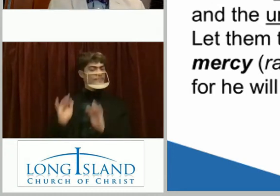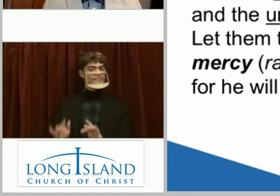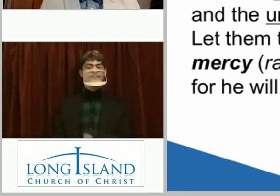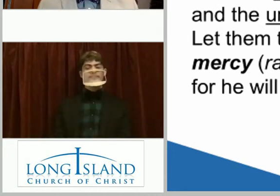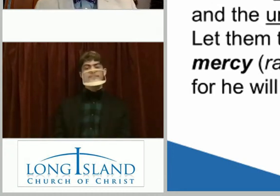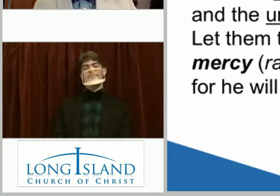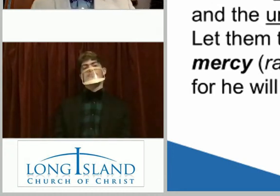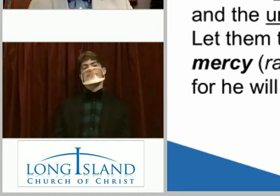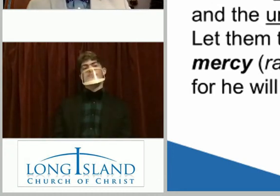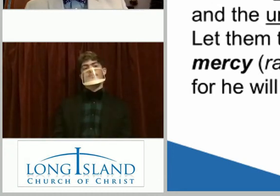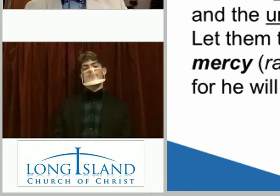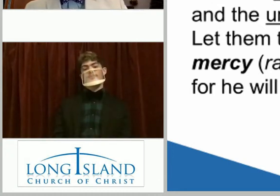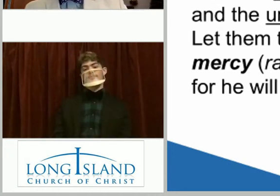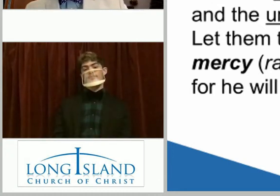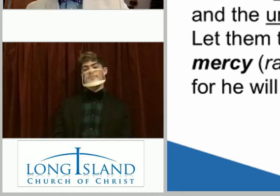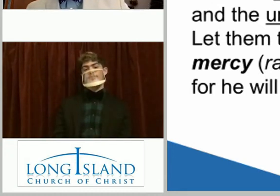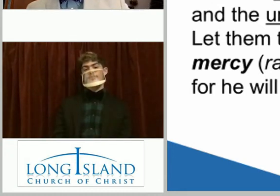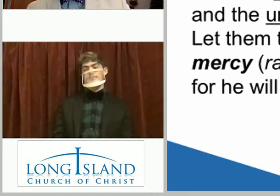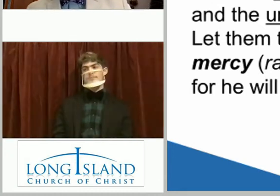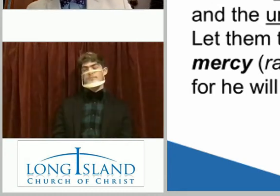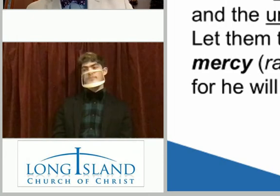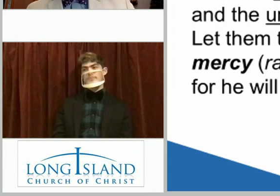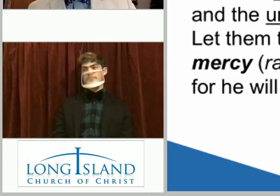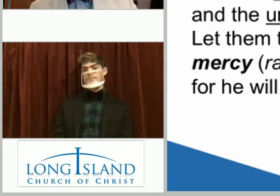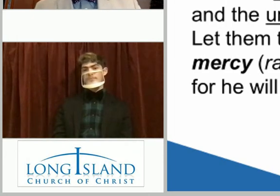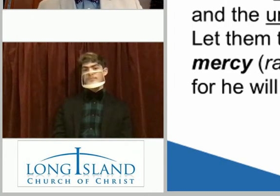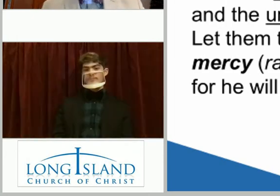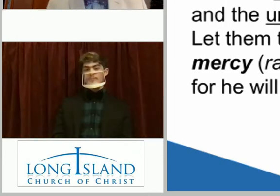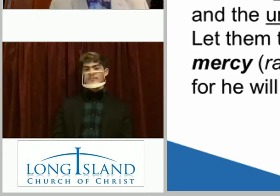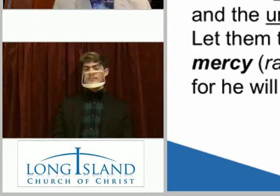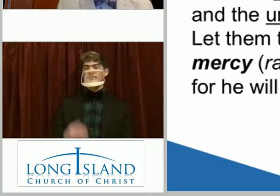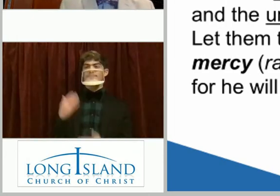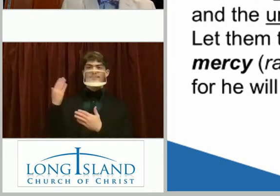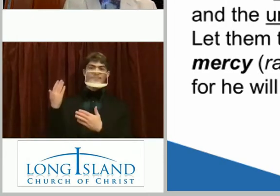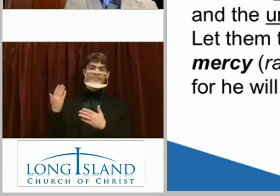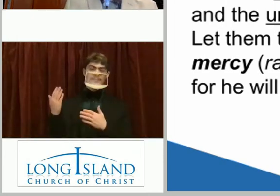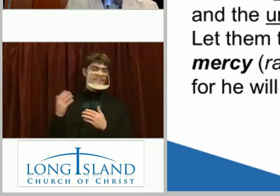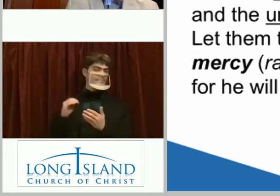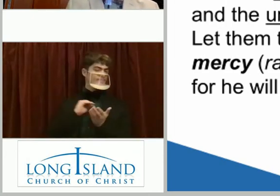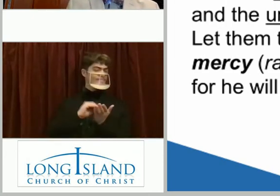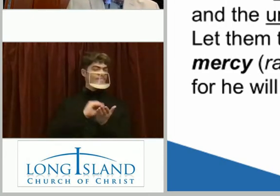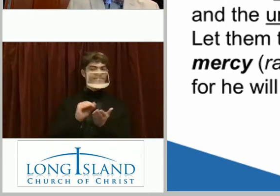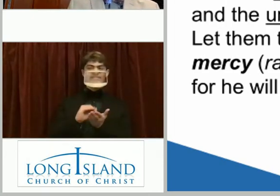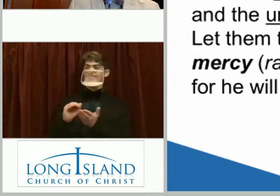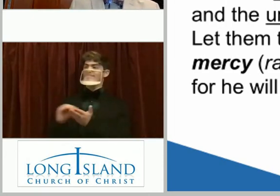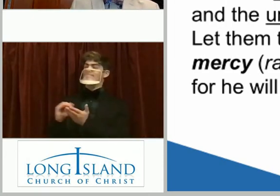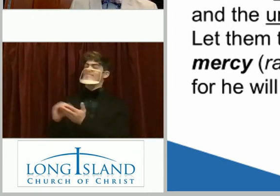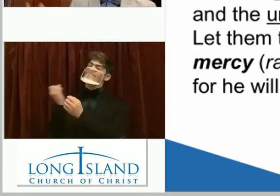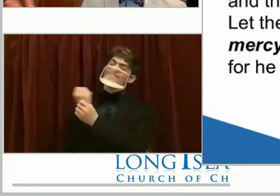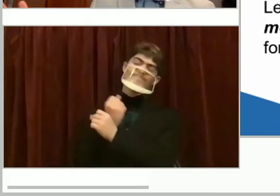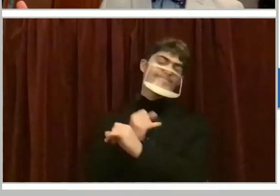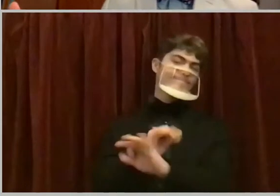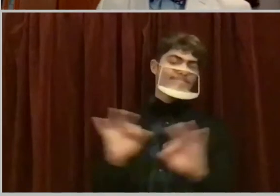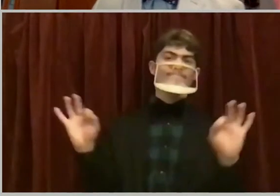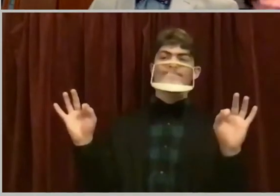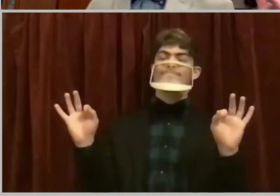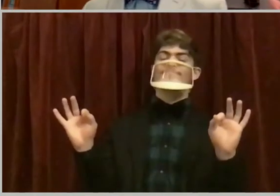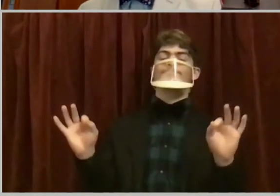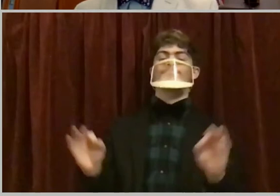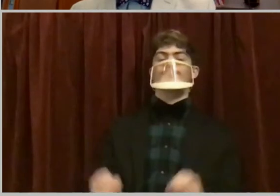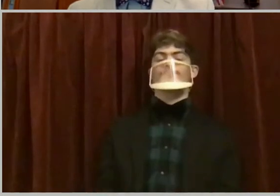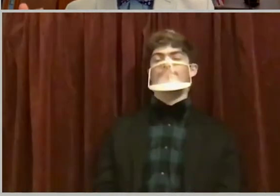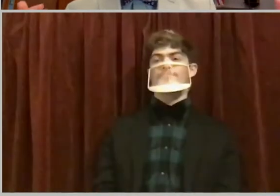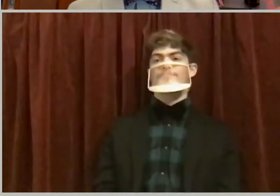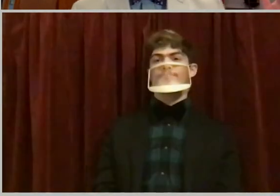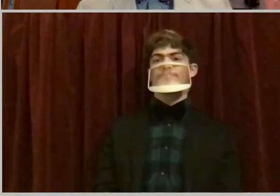be used there too. And to our God, for he will freely pardon. This verse shows again the